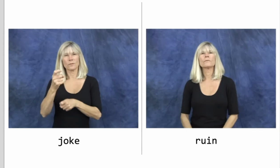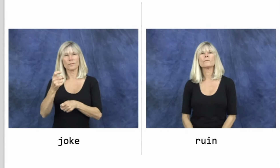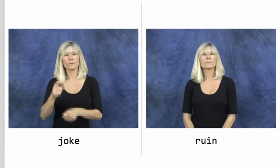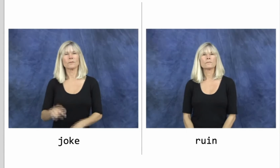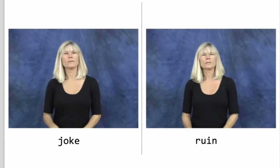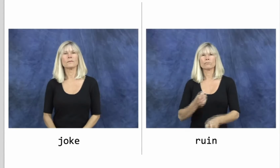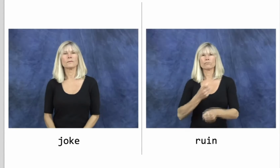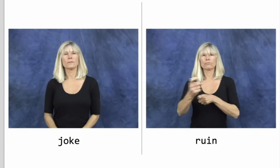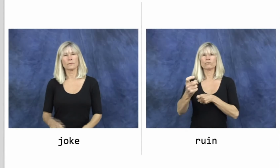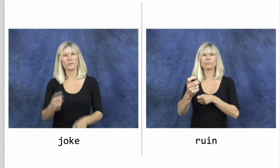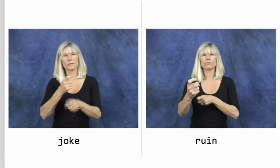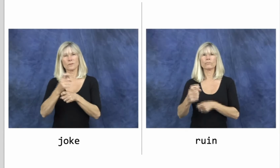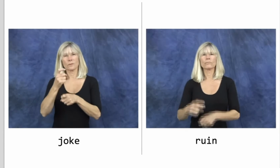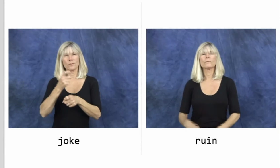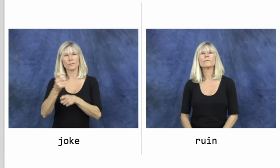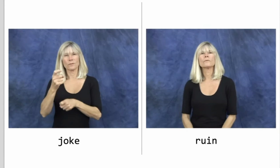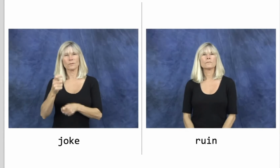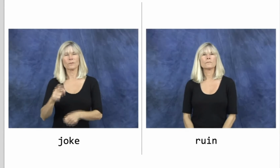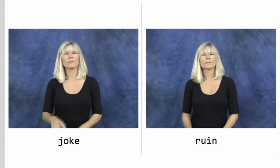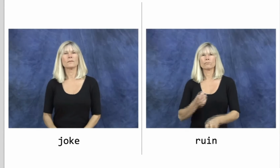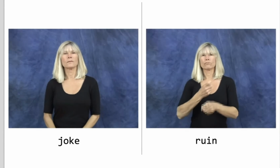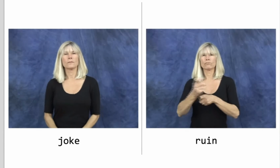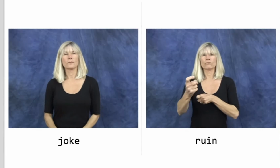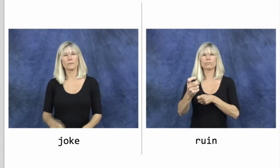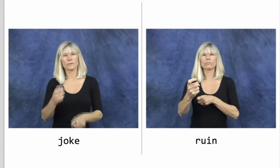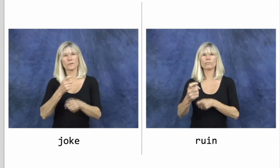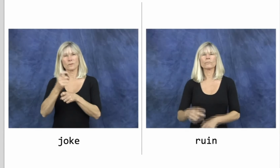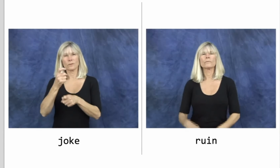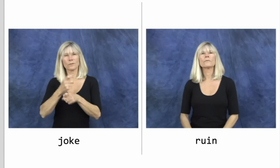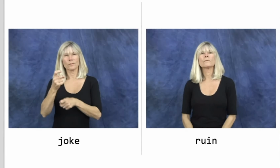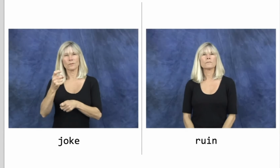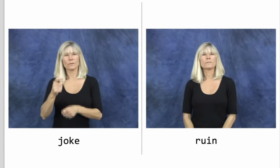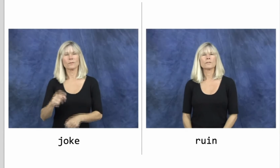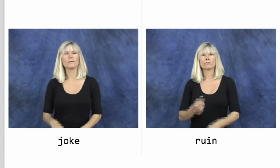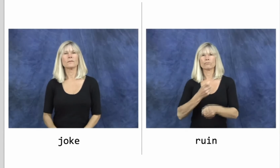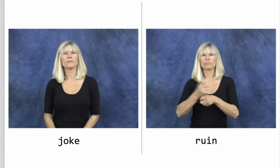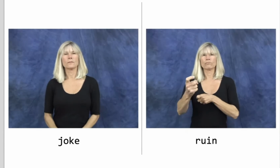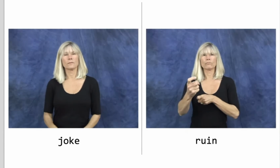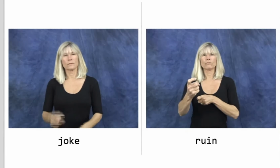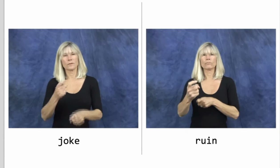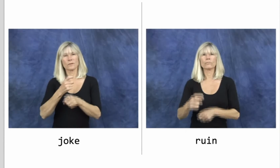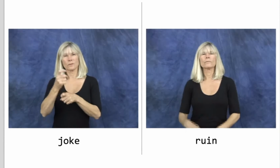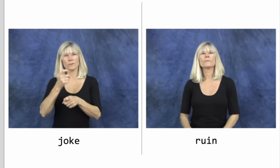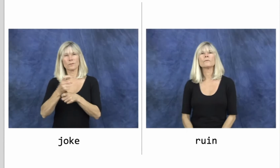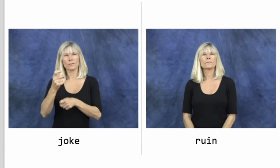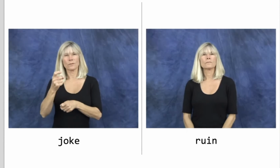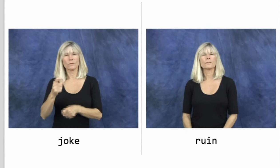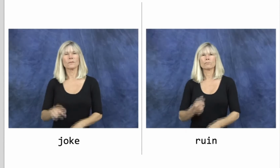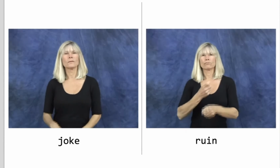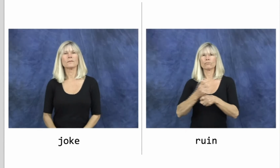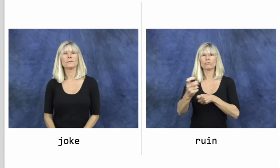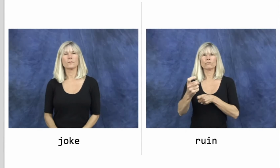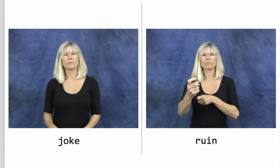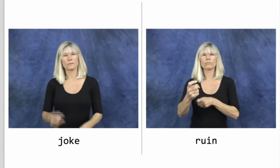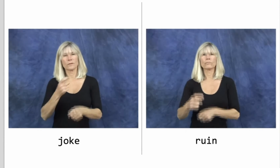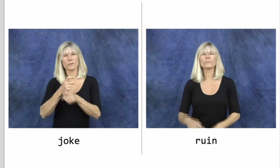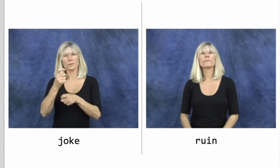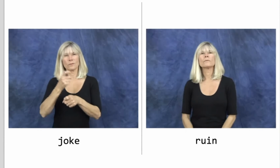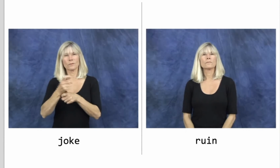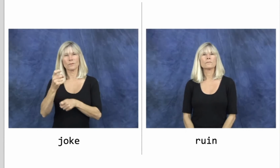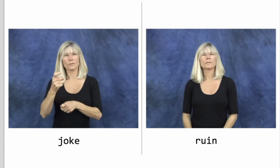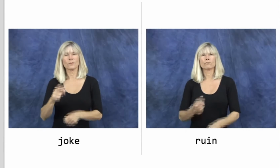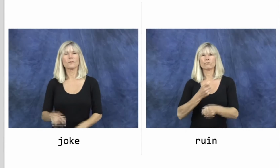created in collaboration with many people, actually. A lot of work went into this